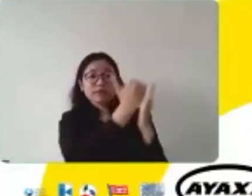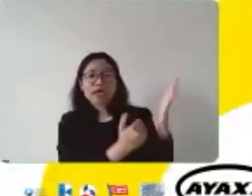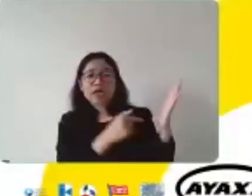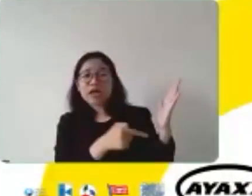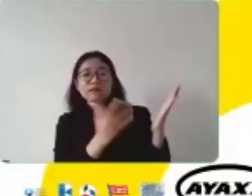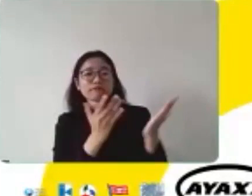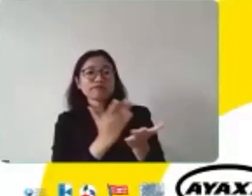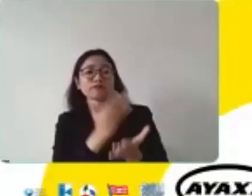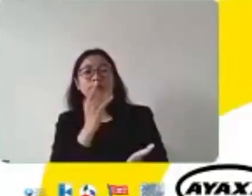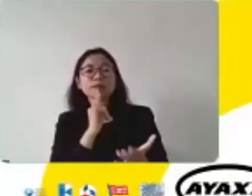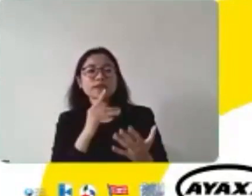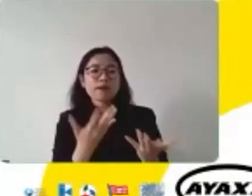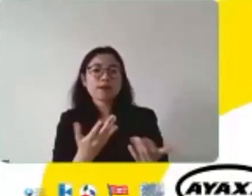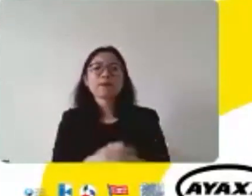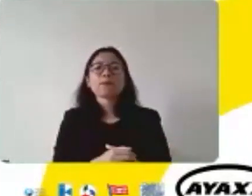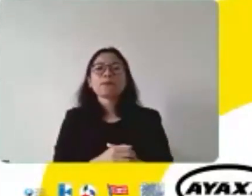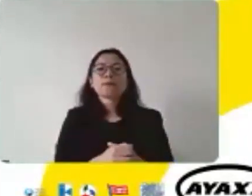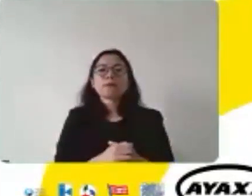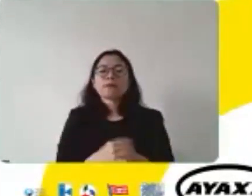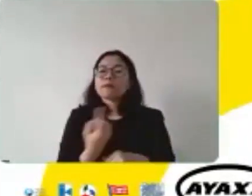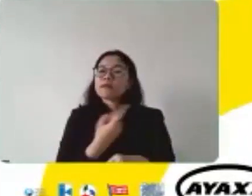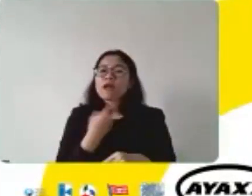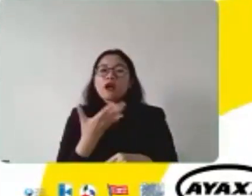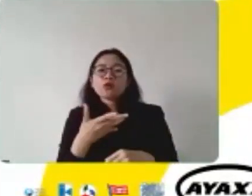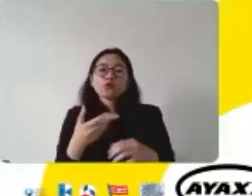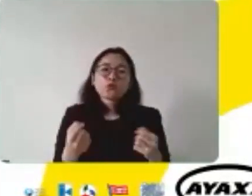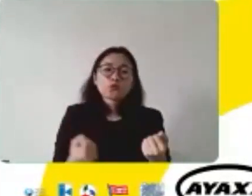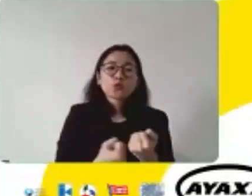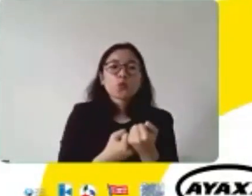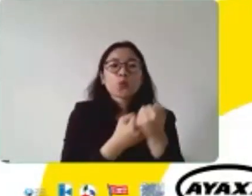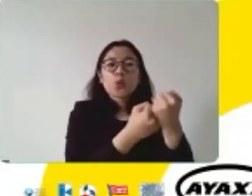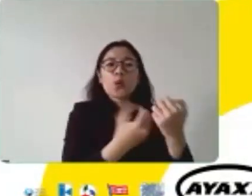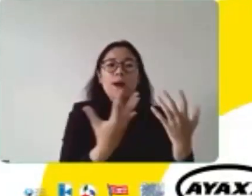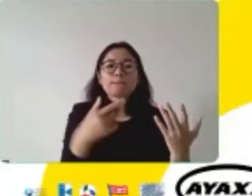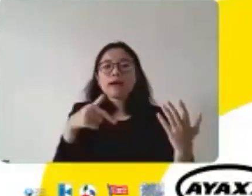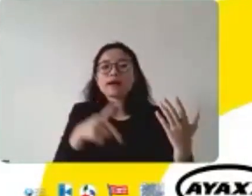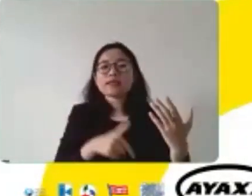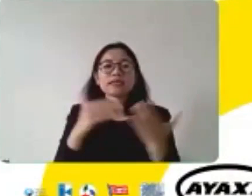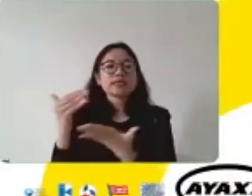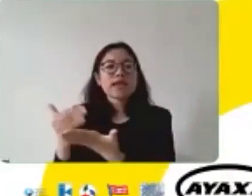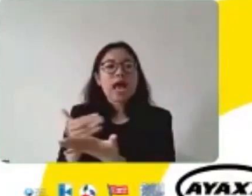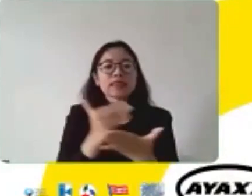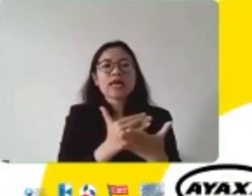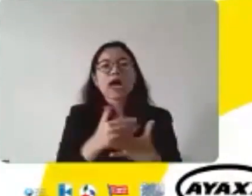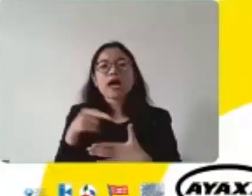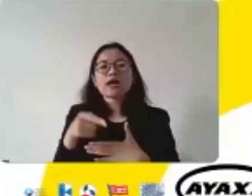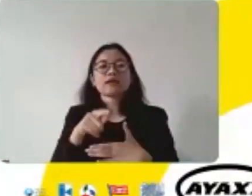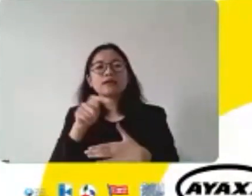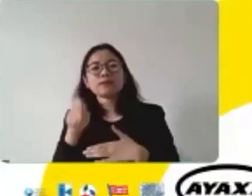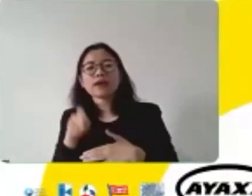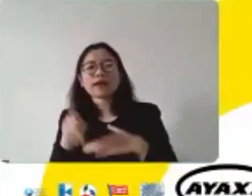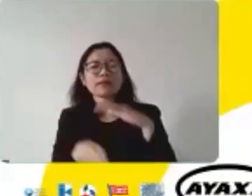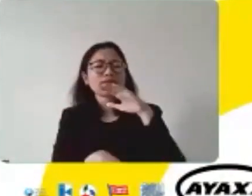to be actually collected from scratch, but we need to think about how to maximize the integrated use of routinely collected